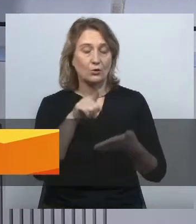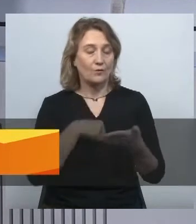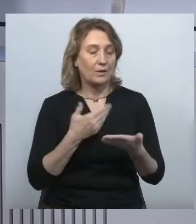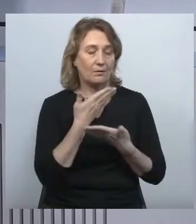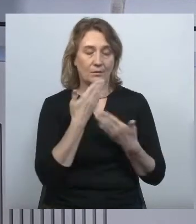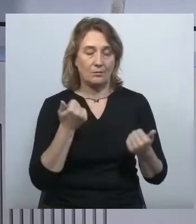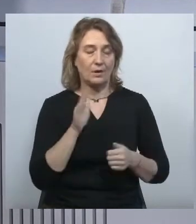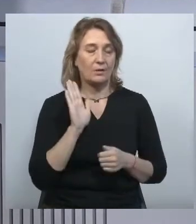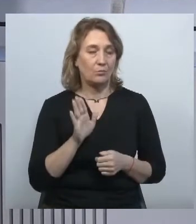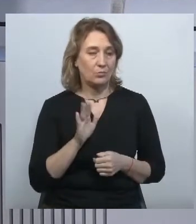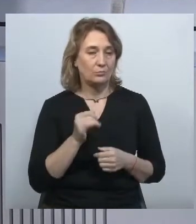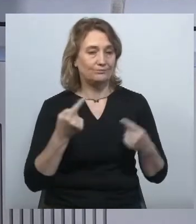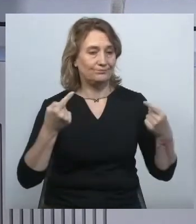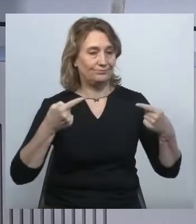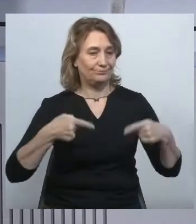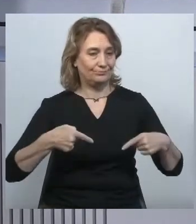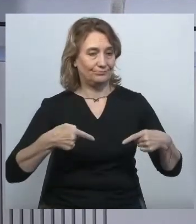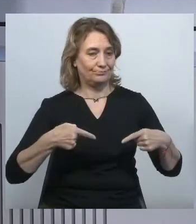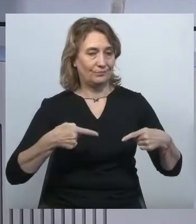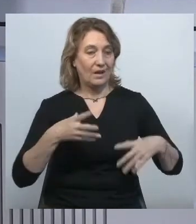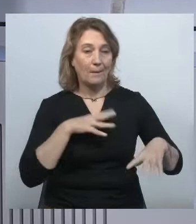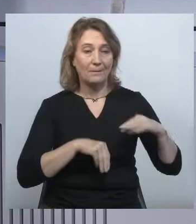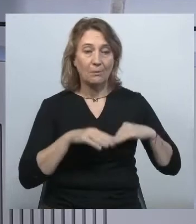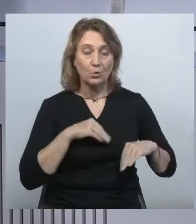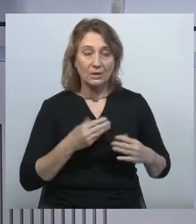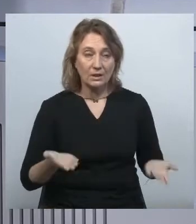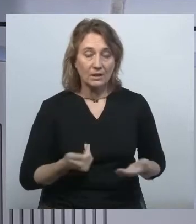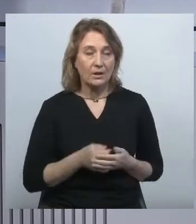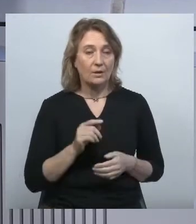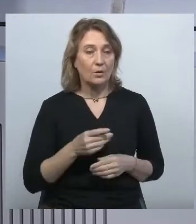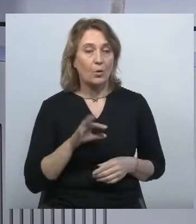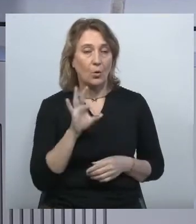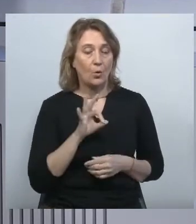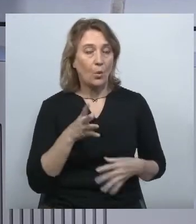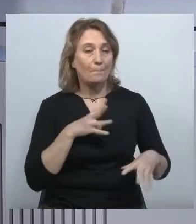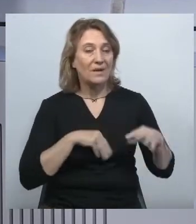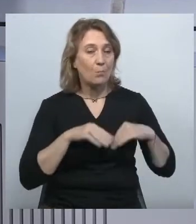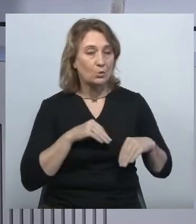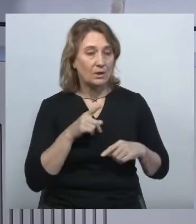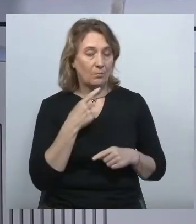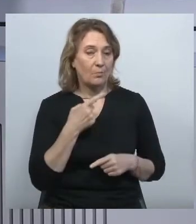if there is no trust to you, your income will drop. But we'll speak about profit later.